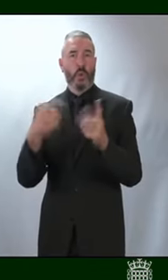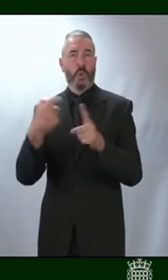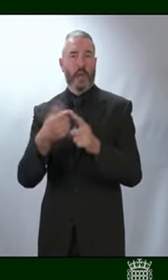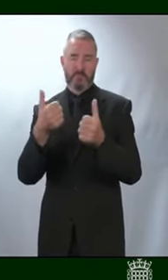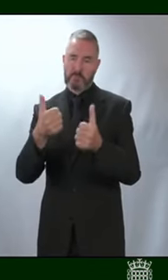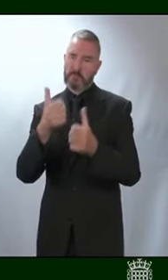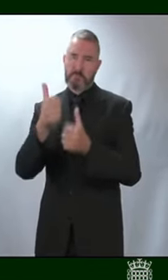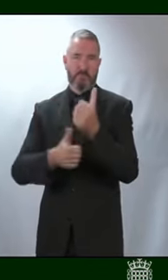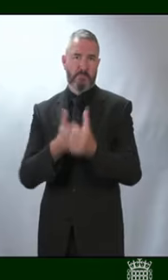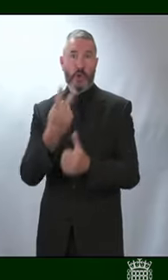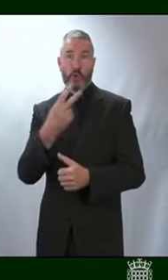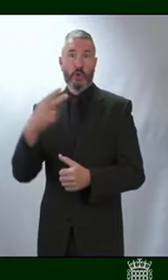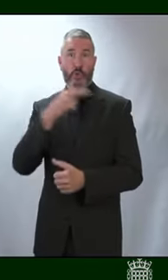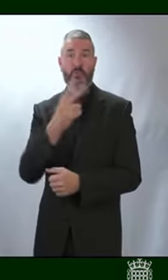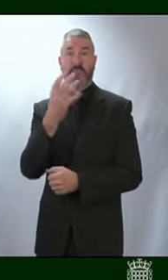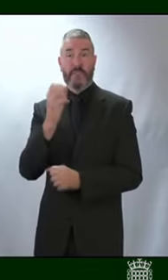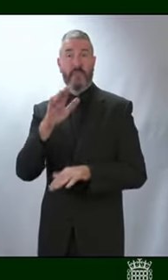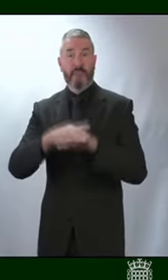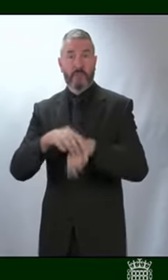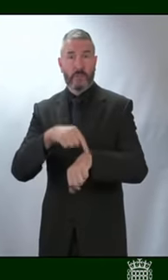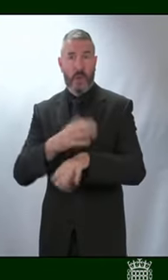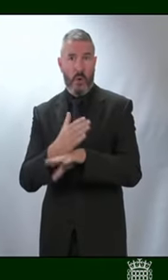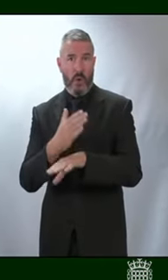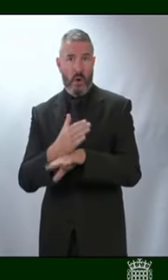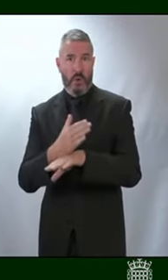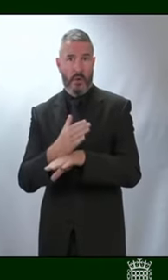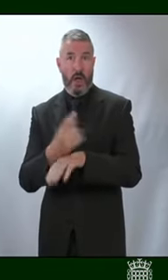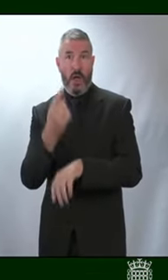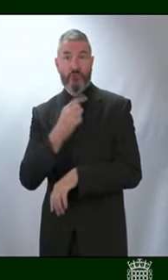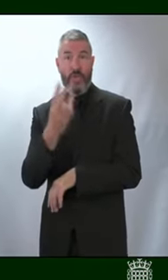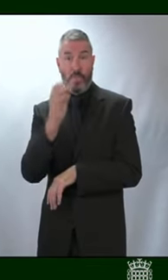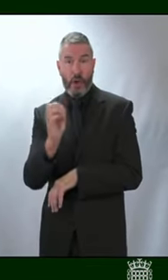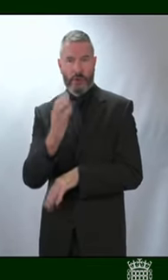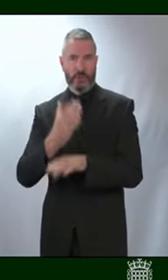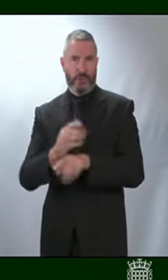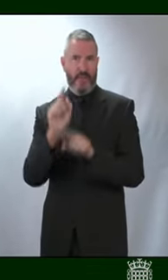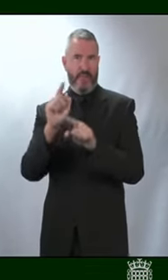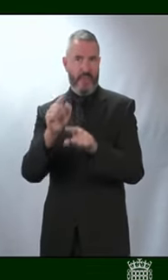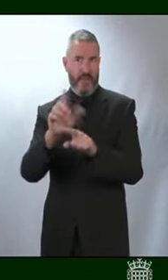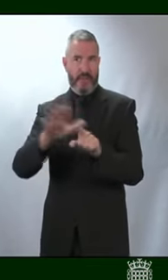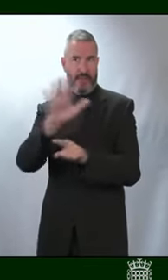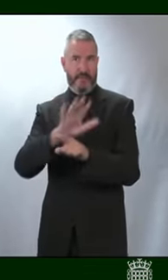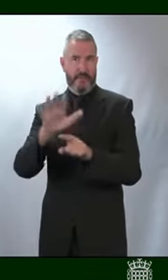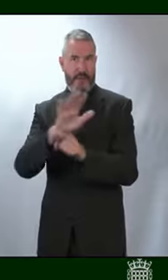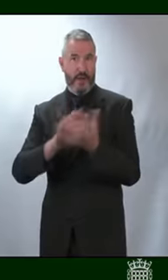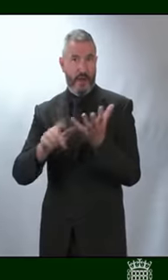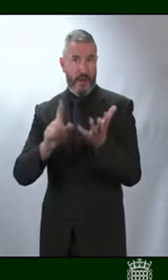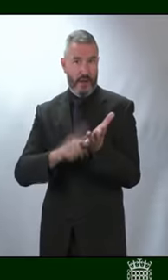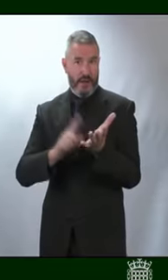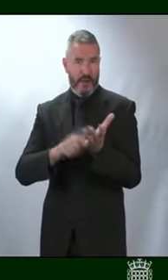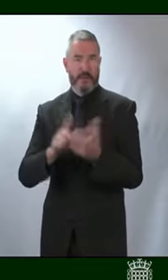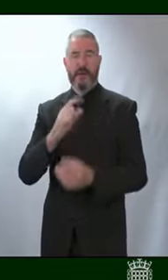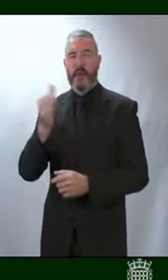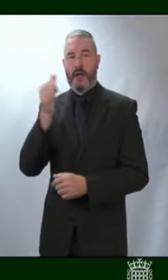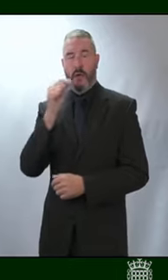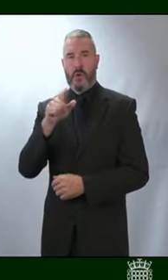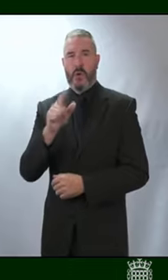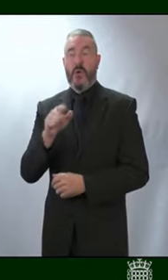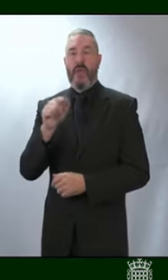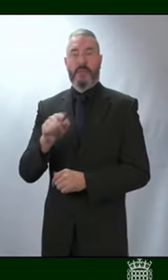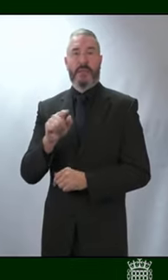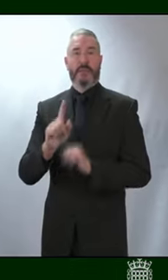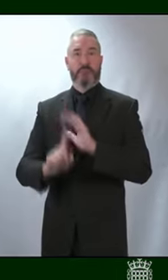create 250 full-time jobs, 130 at the facility in Forres, and I'm no doubt launch